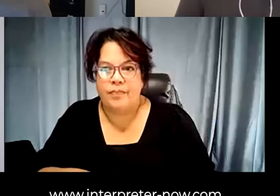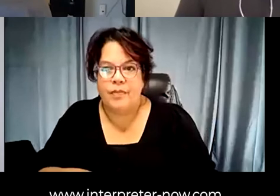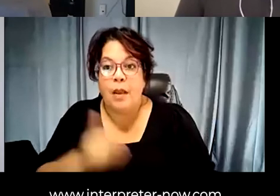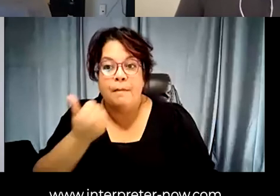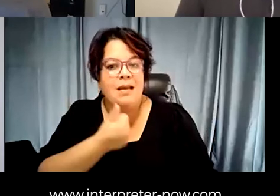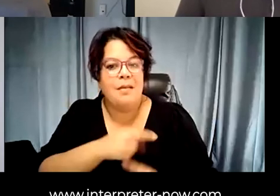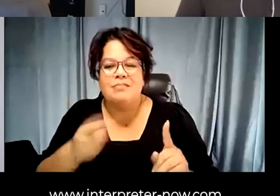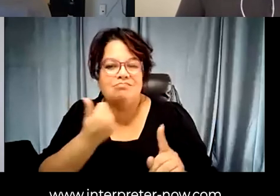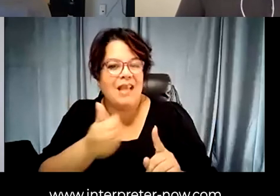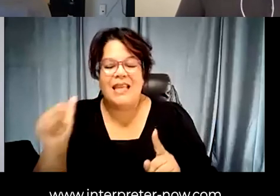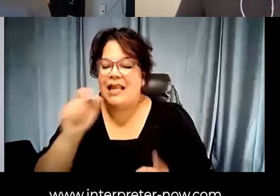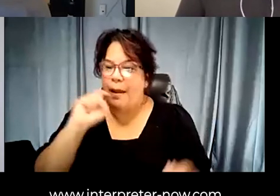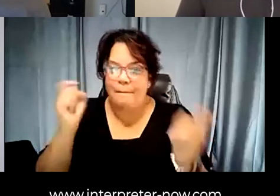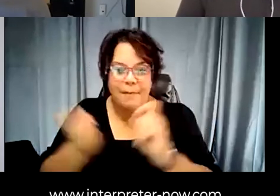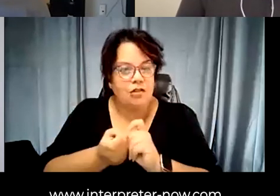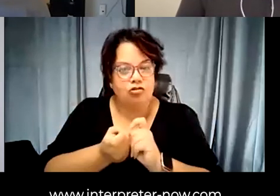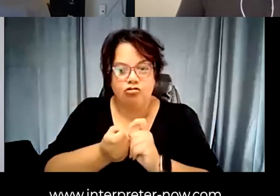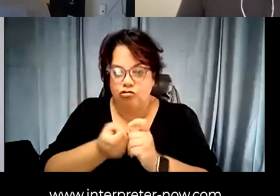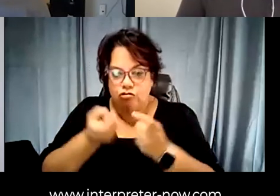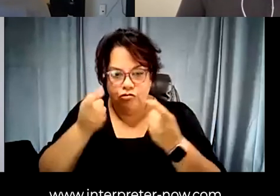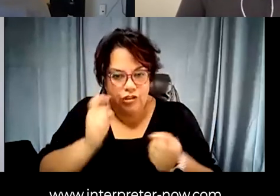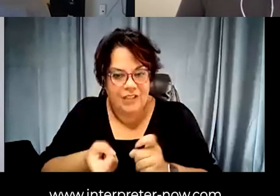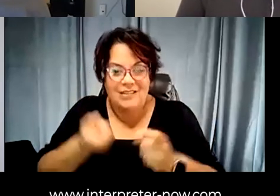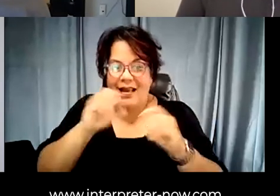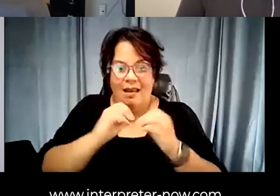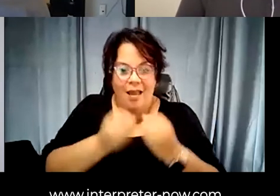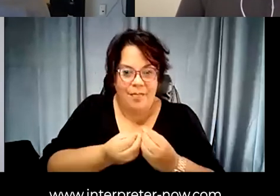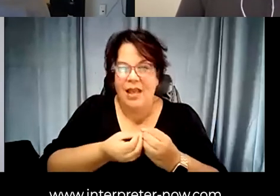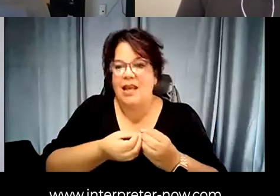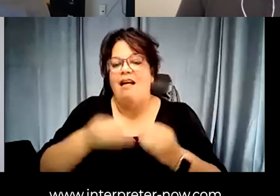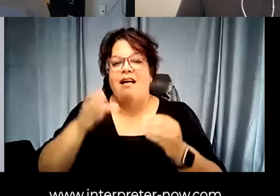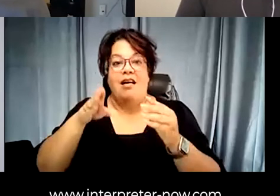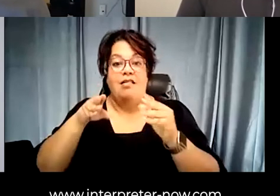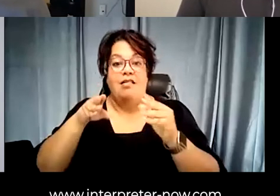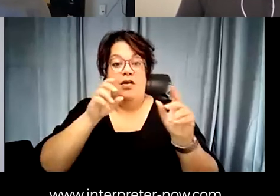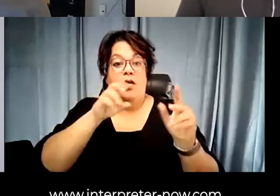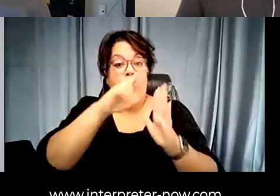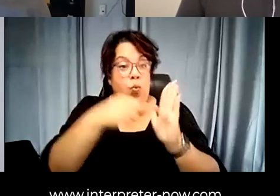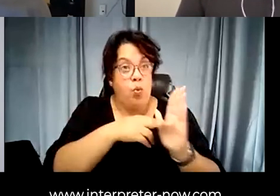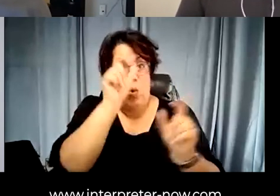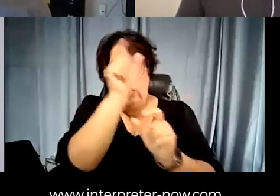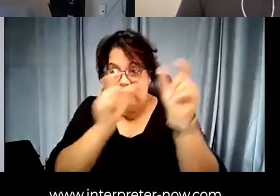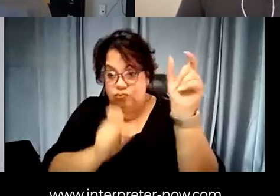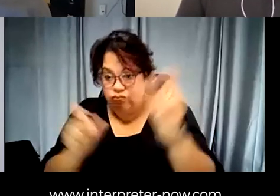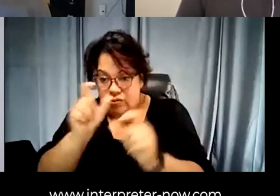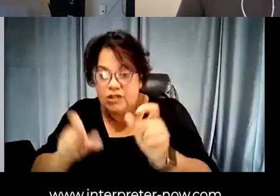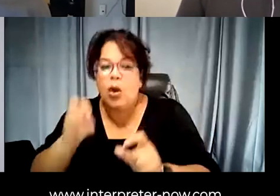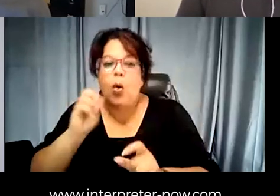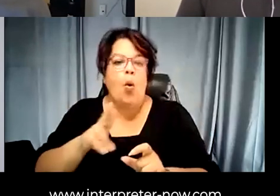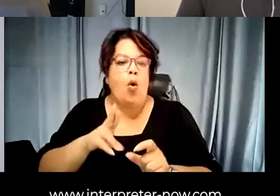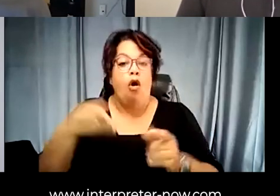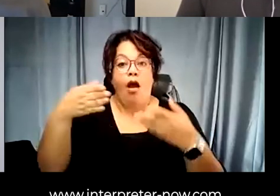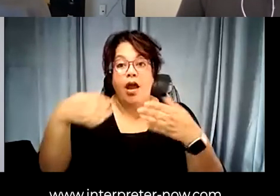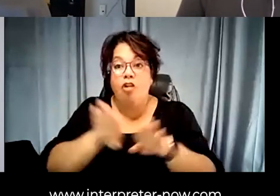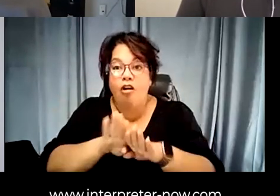in an organization. That's same as a reorg, same as office closing. It is a major shift. And one of